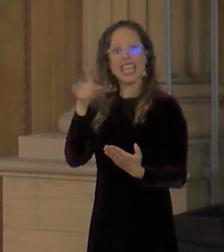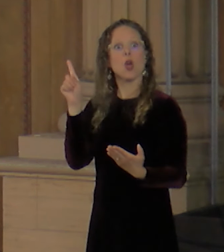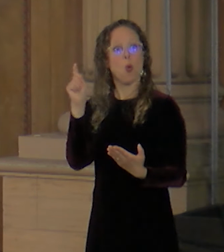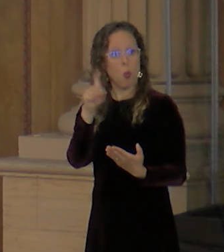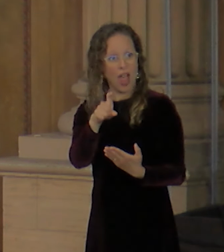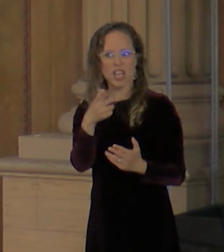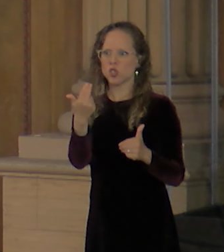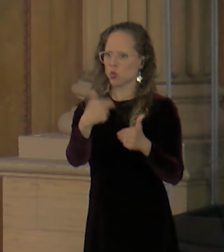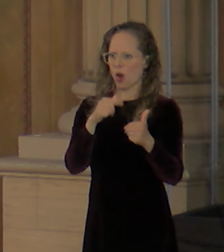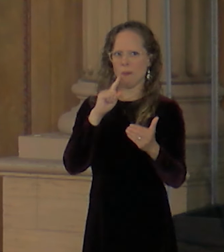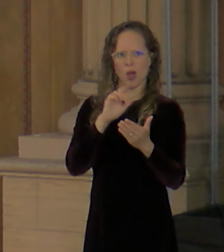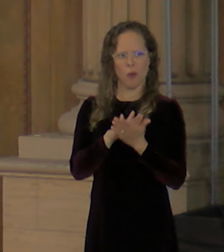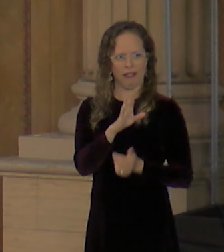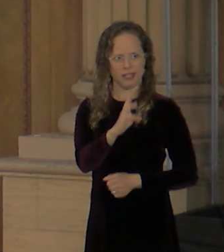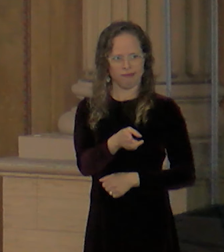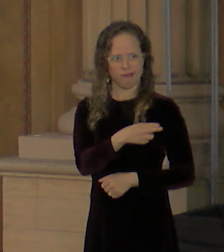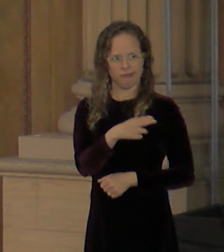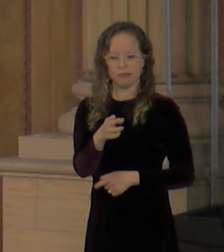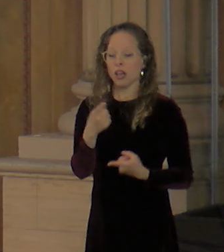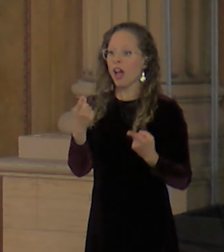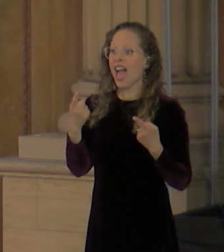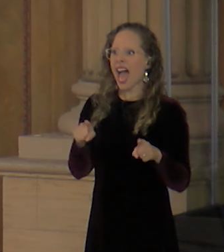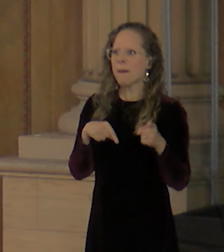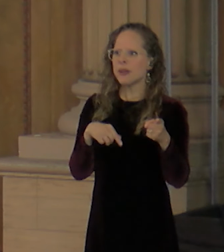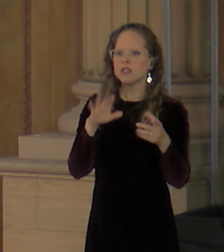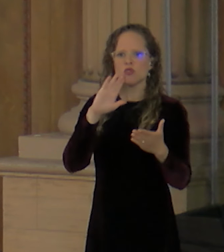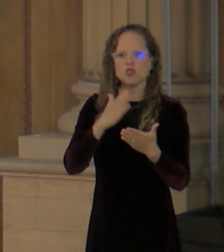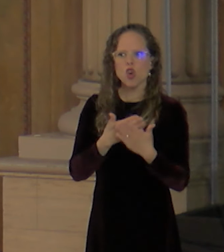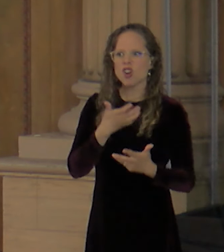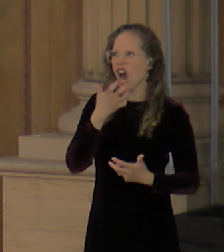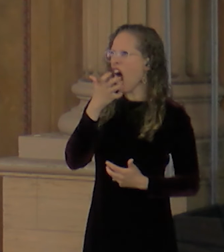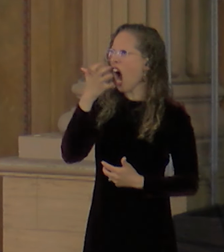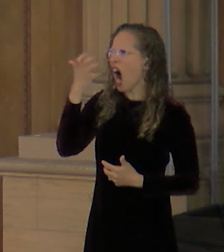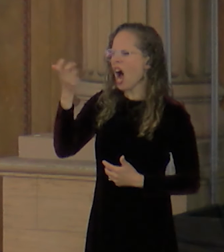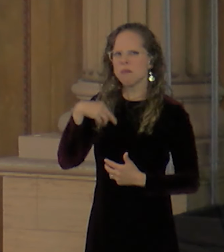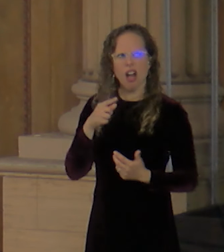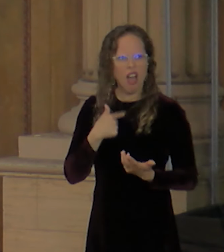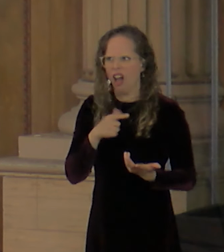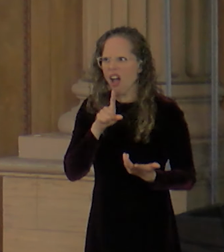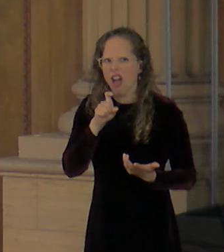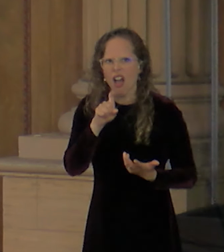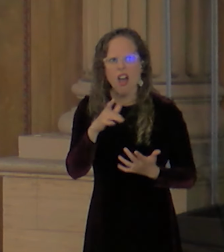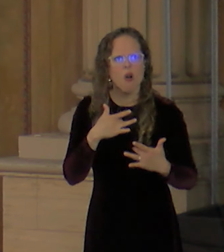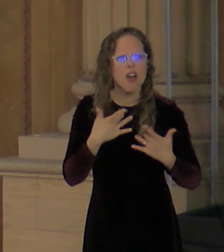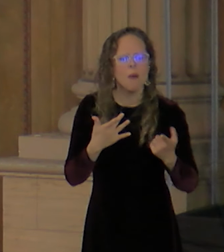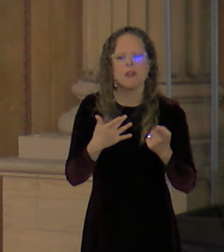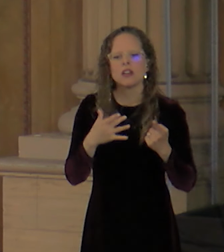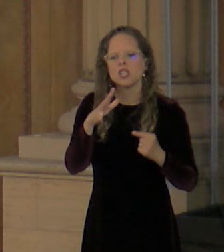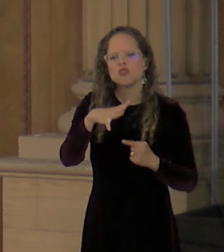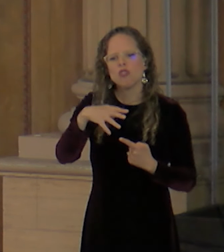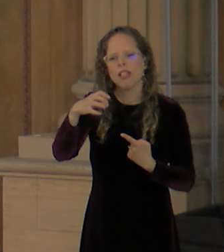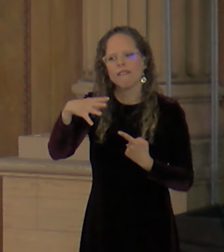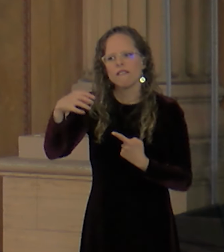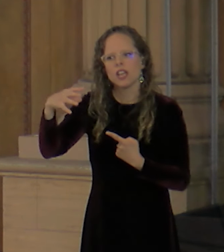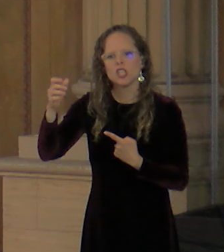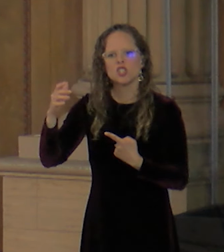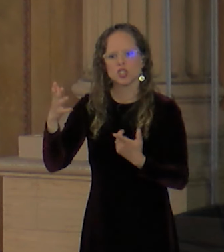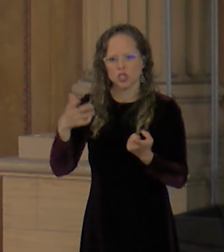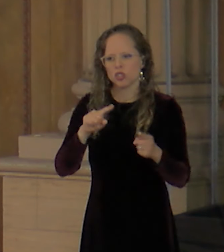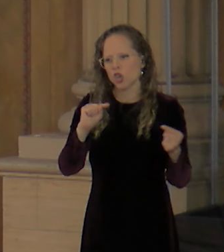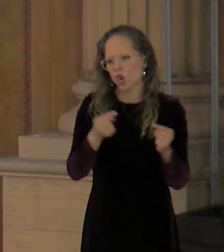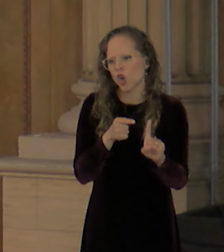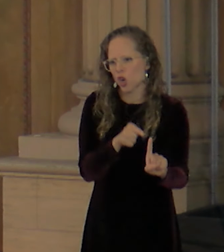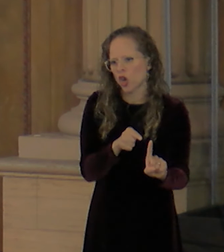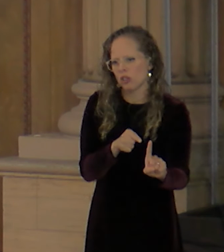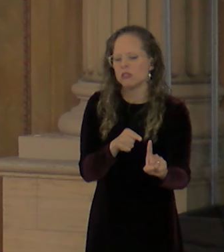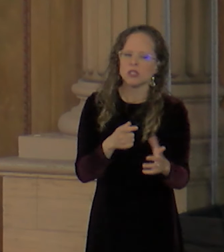like a school of jellyfish that had come along and stung one of their legs, and it wasn't too bad, but obviously still scary. And so I did